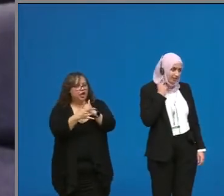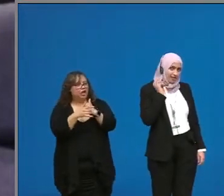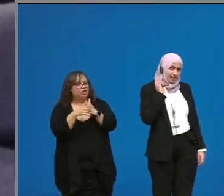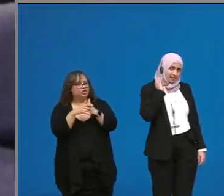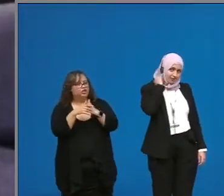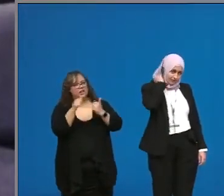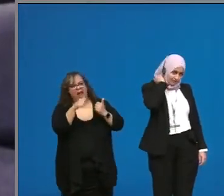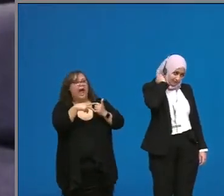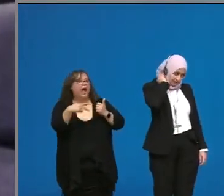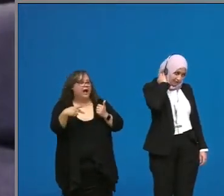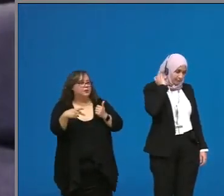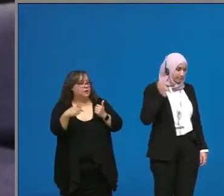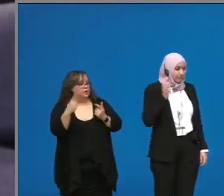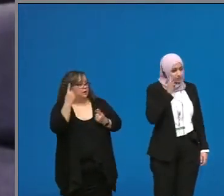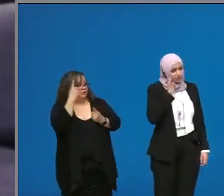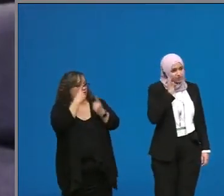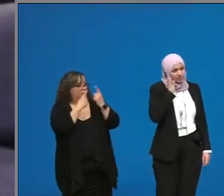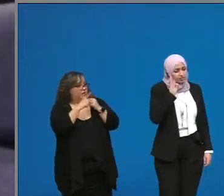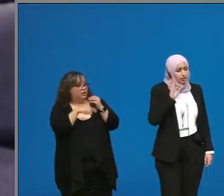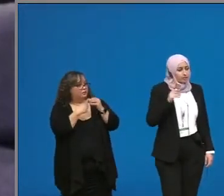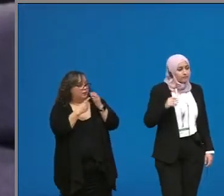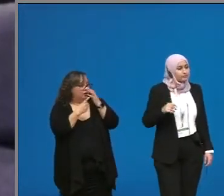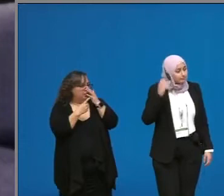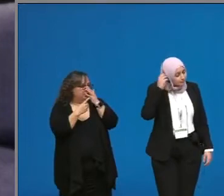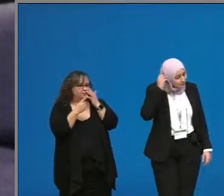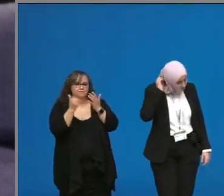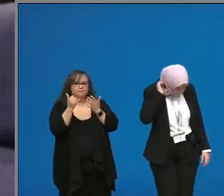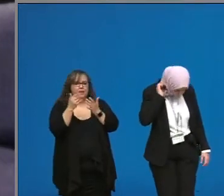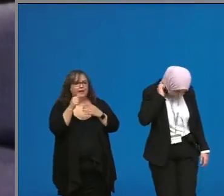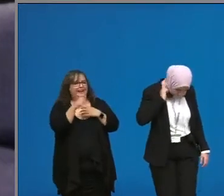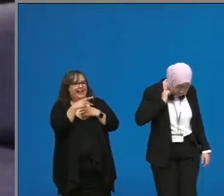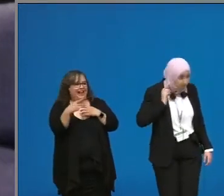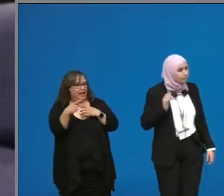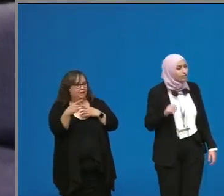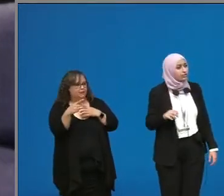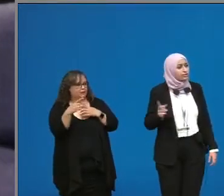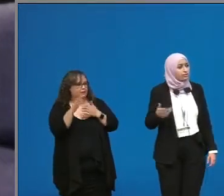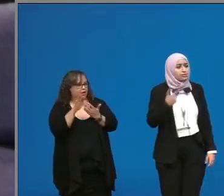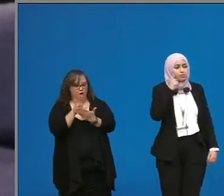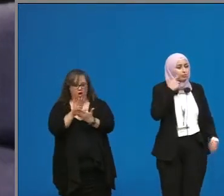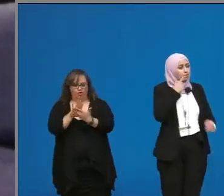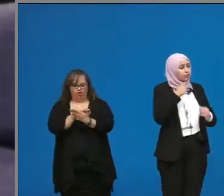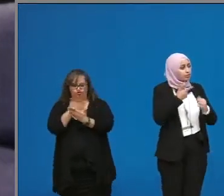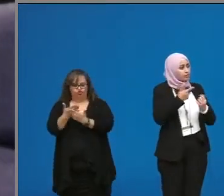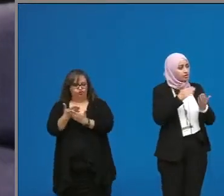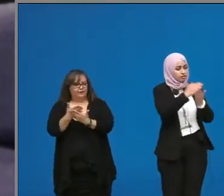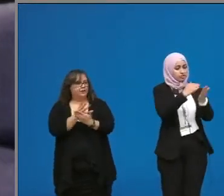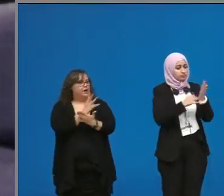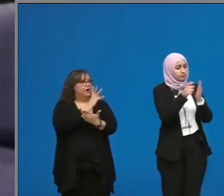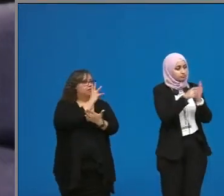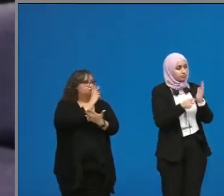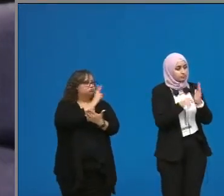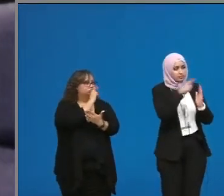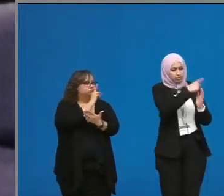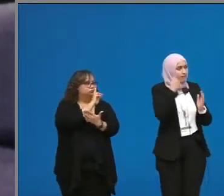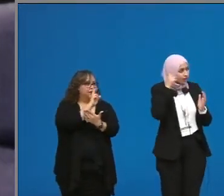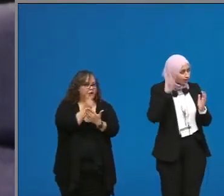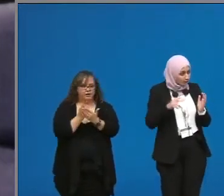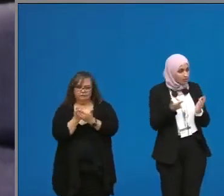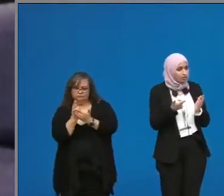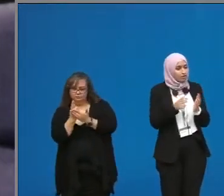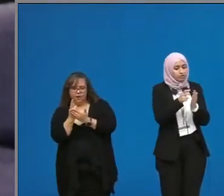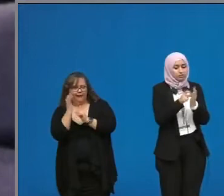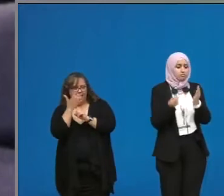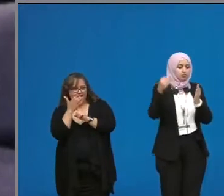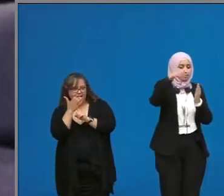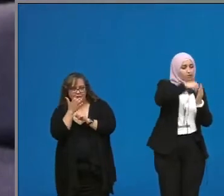thought about like a mobile app where, similar to the translator, where you can talk, it will translate automatically to another language, an application where you